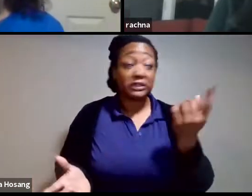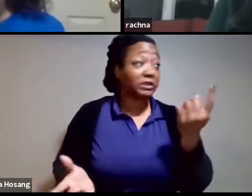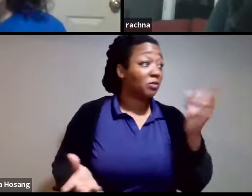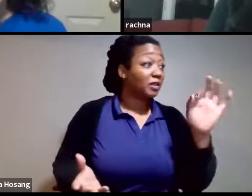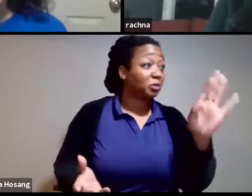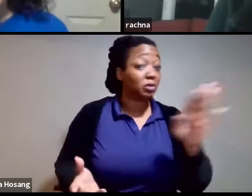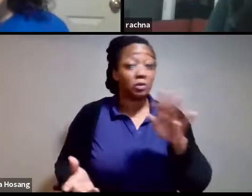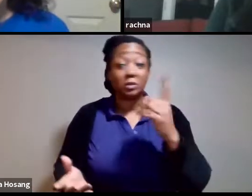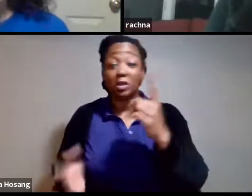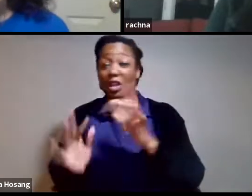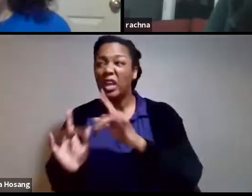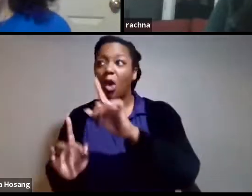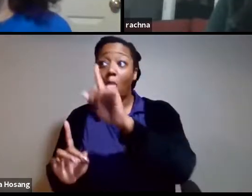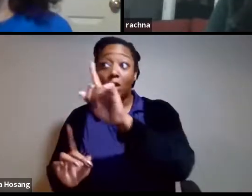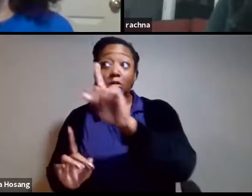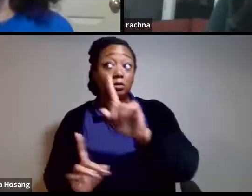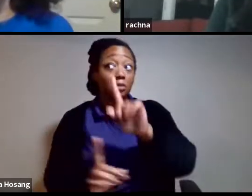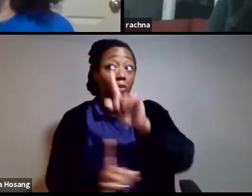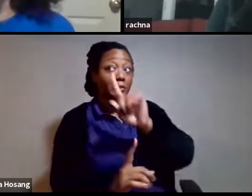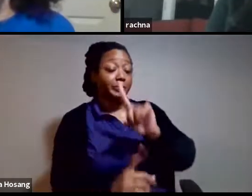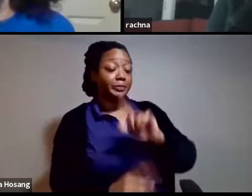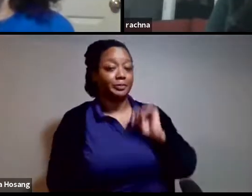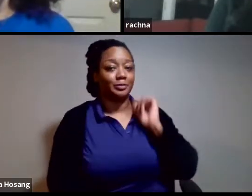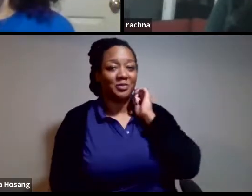this off? just a second. Okay.